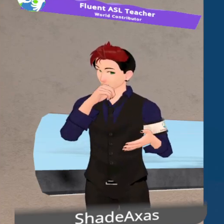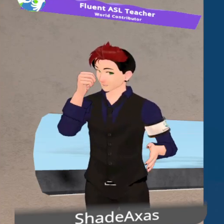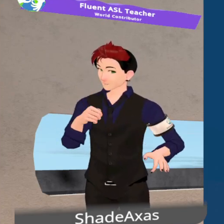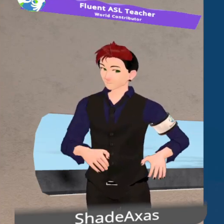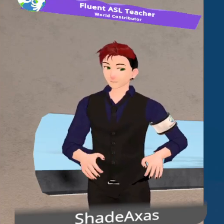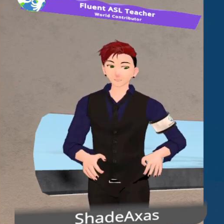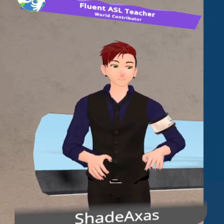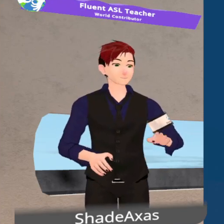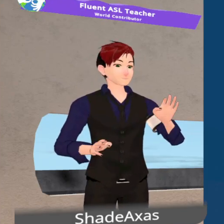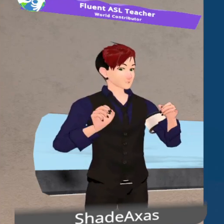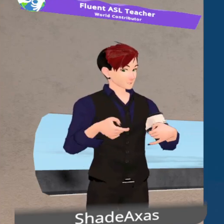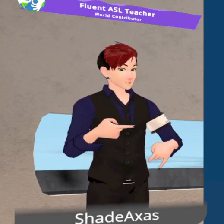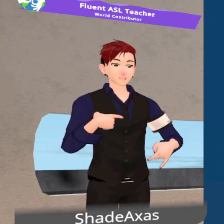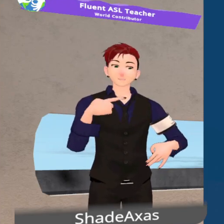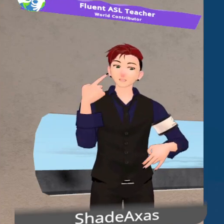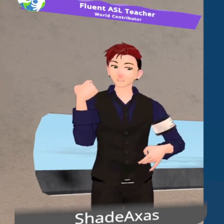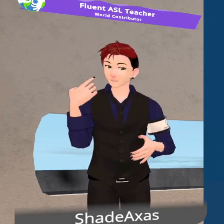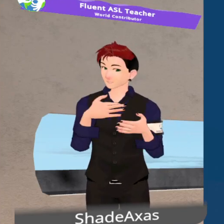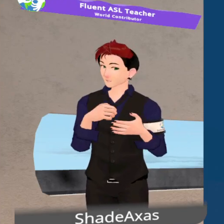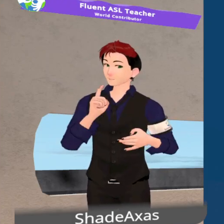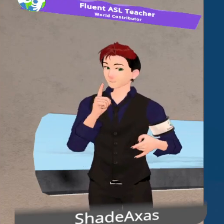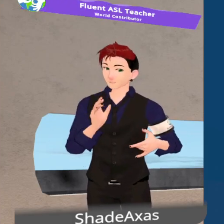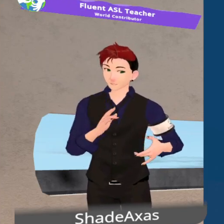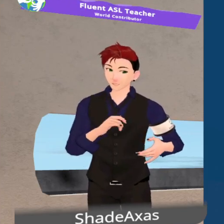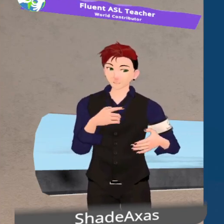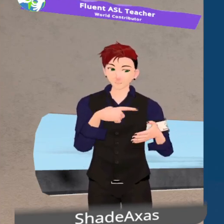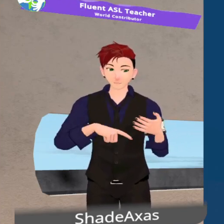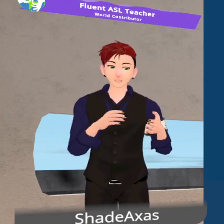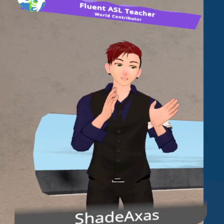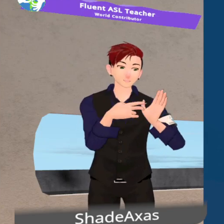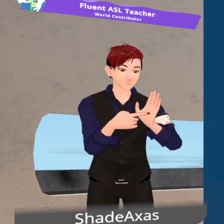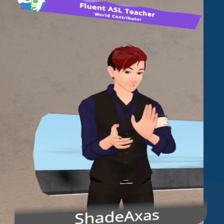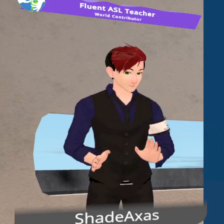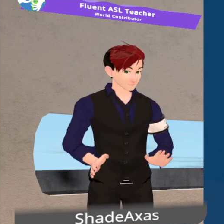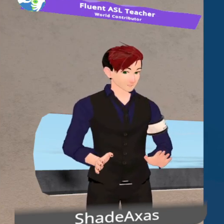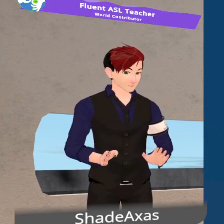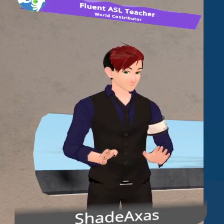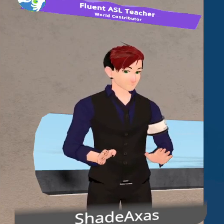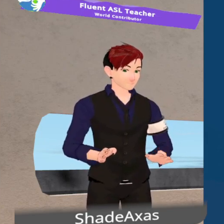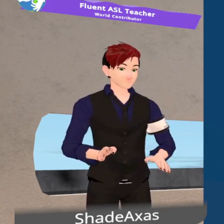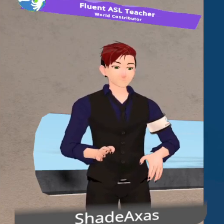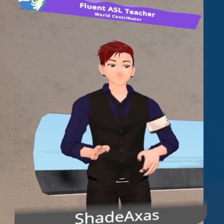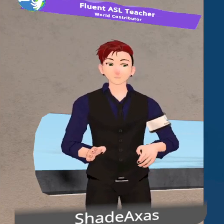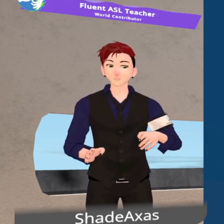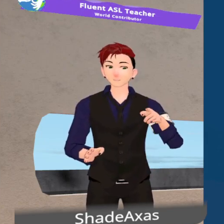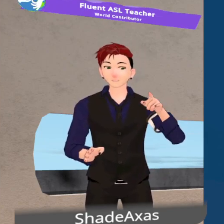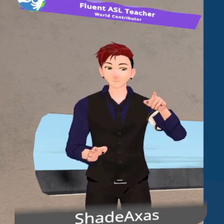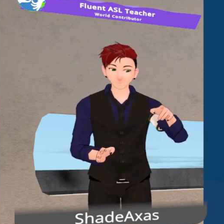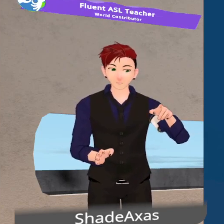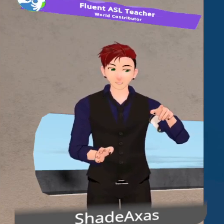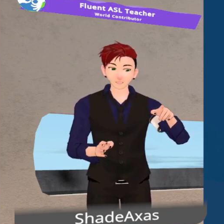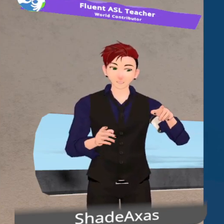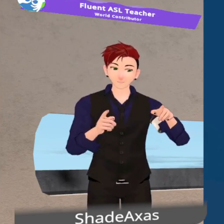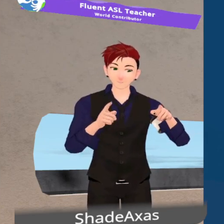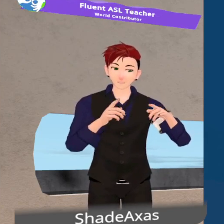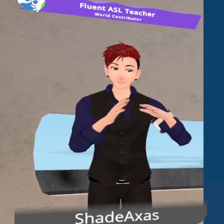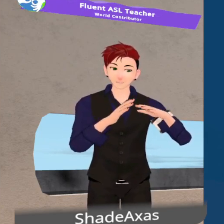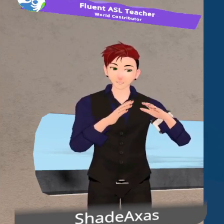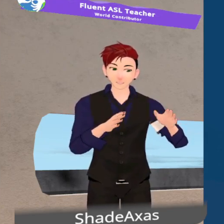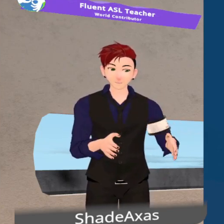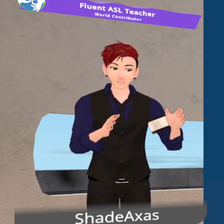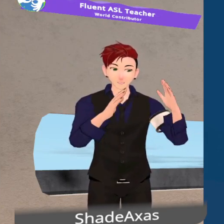Collaborative learning is, oh my god, I just learned this really cool new sign, let me show you. Or, hold on,